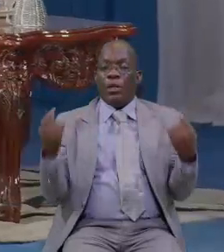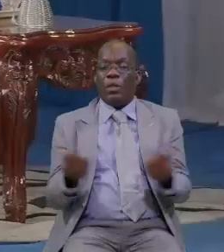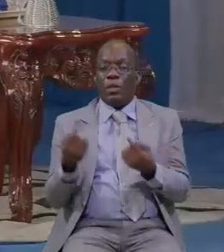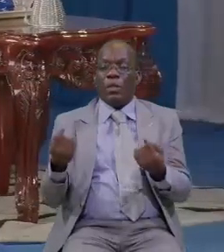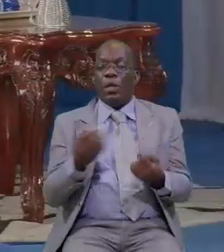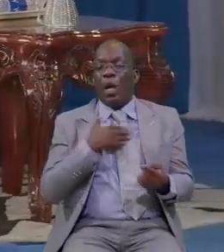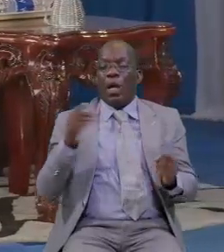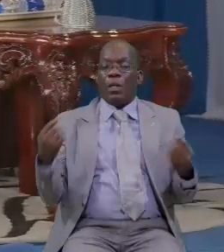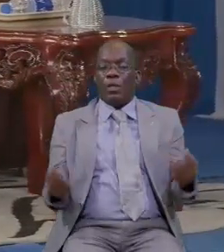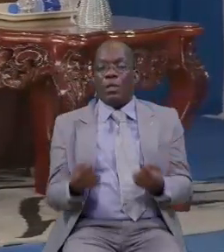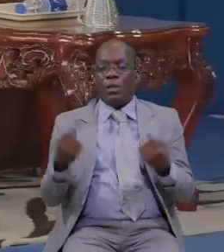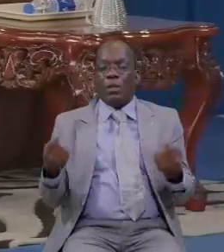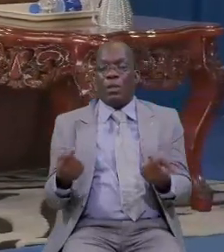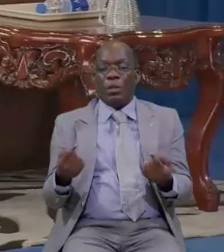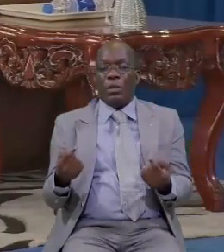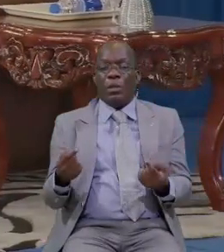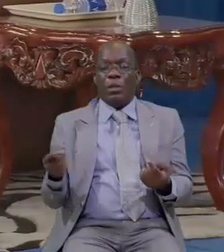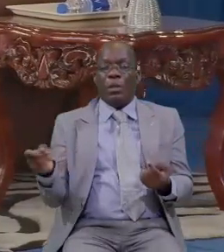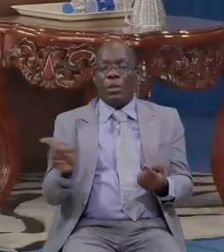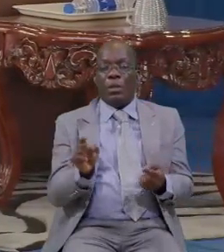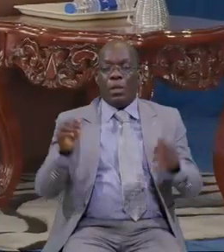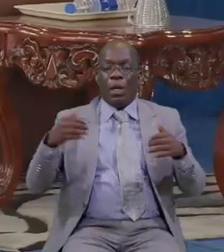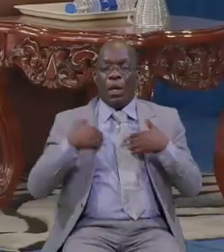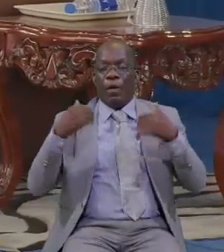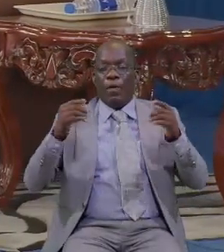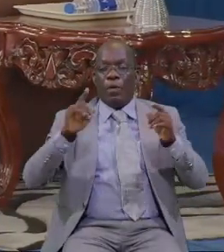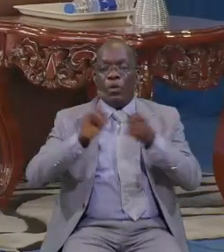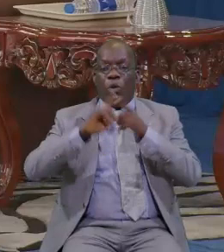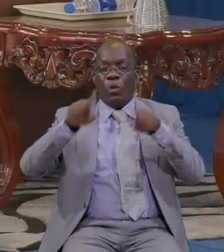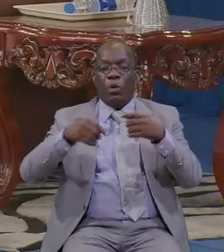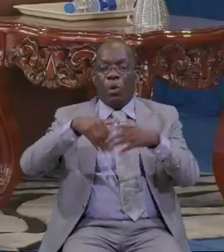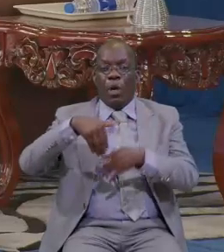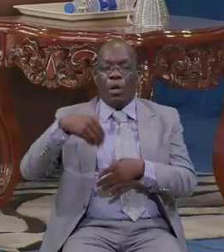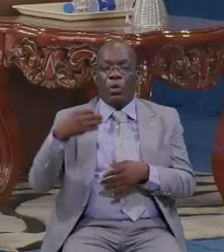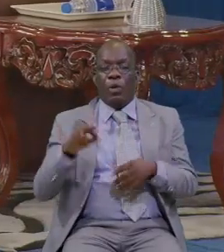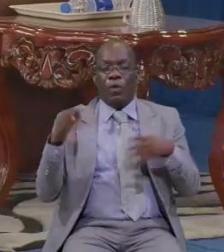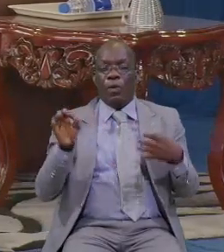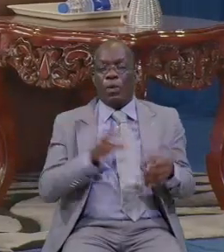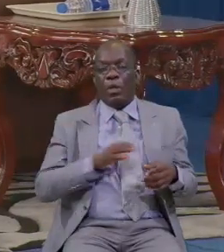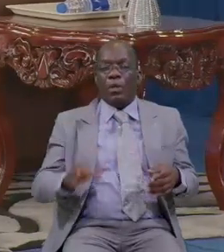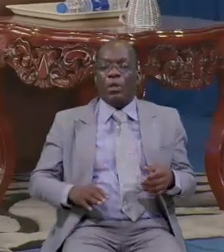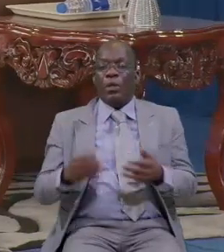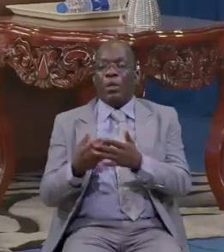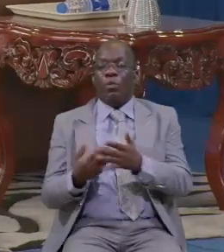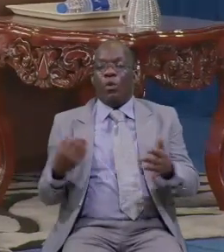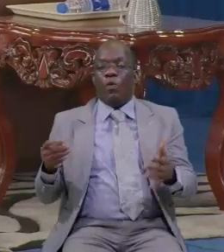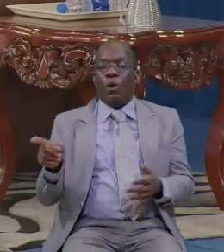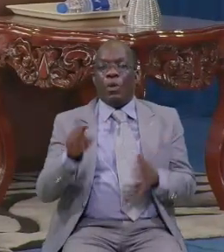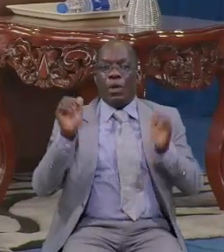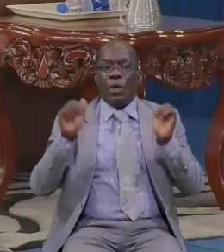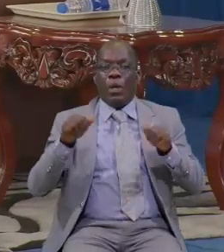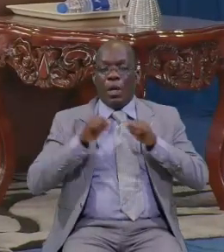sin, they have to go out of Christ before they can continue in that